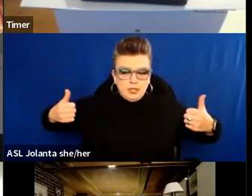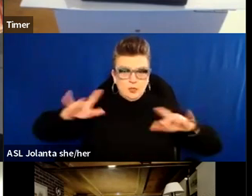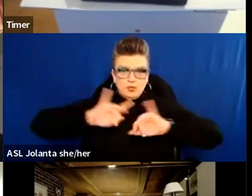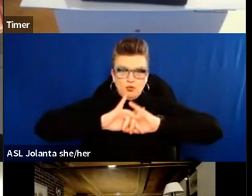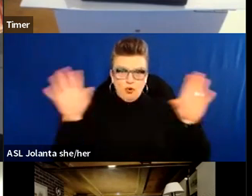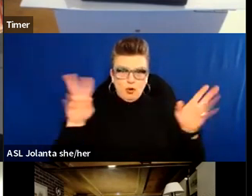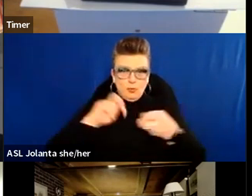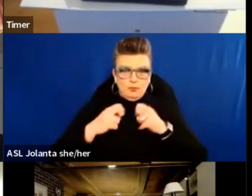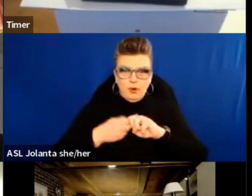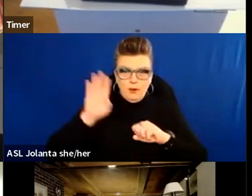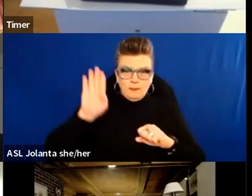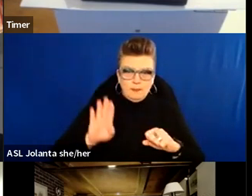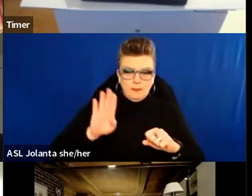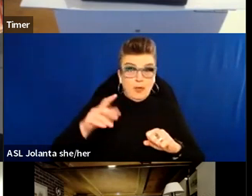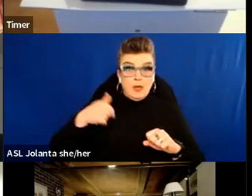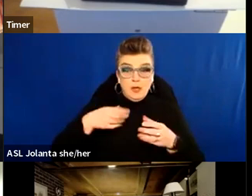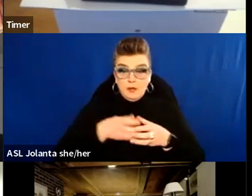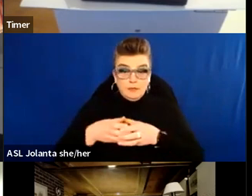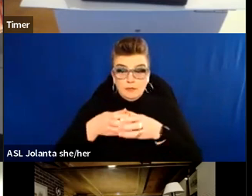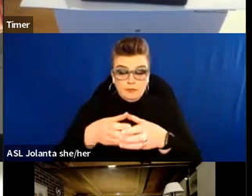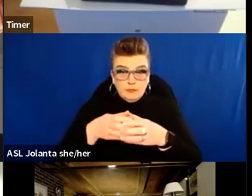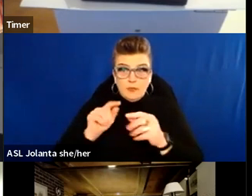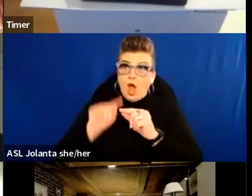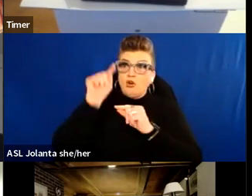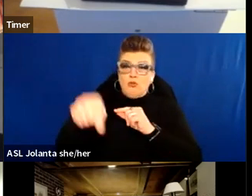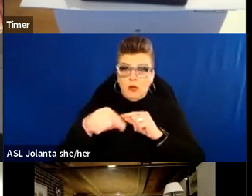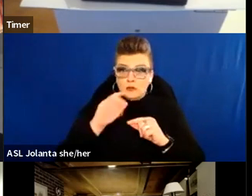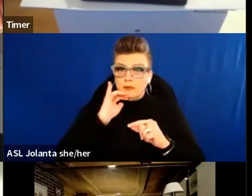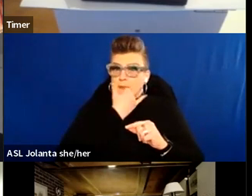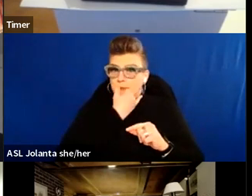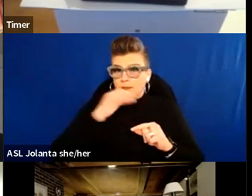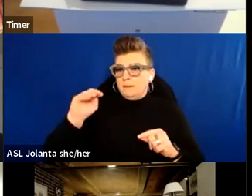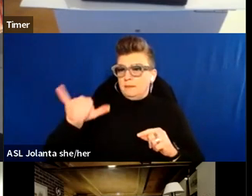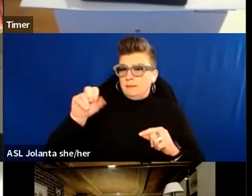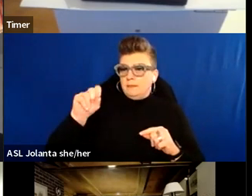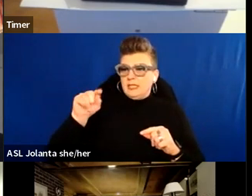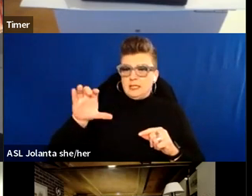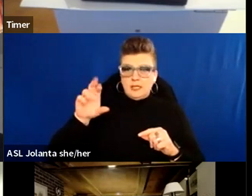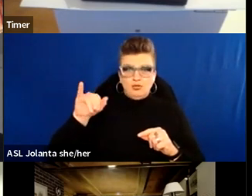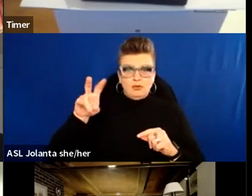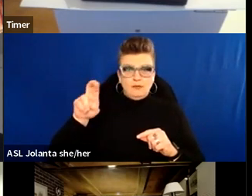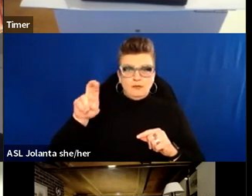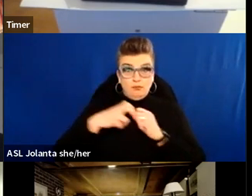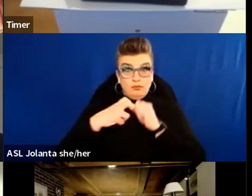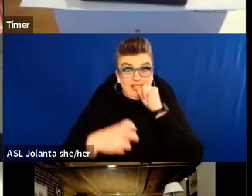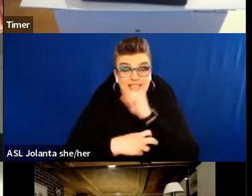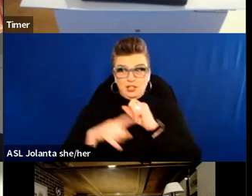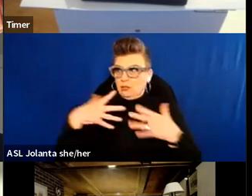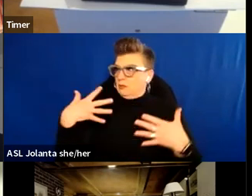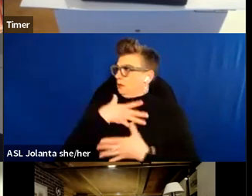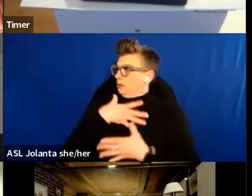students across the mystic river bridge they were terrified they'd never been there before the the the racial